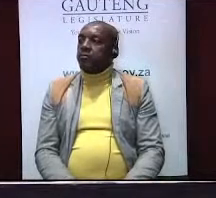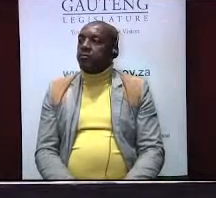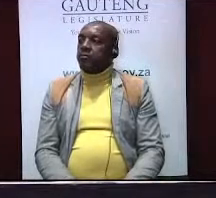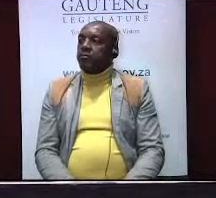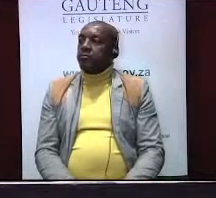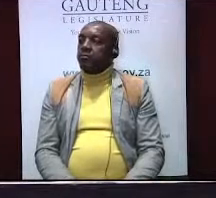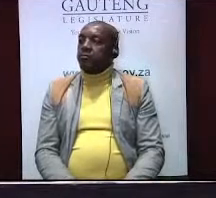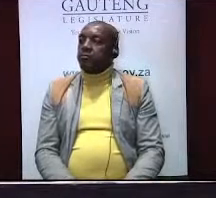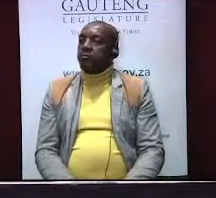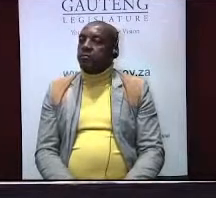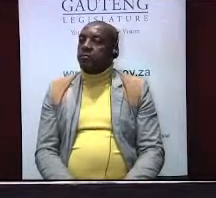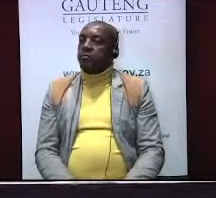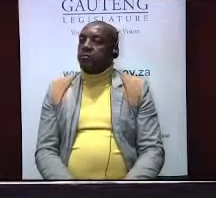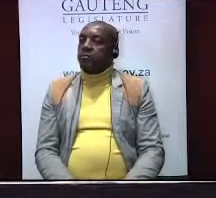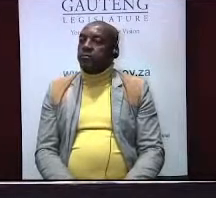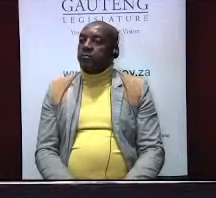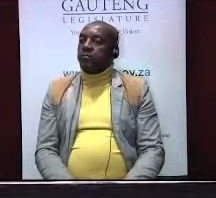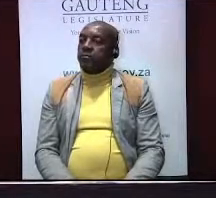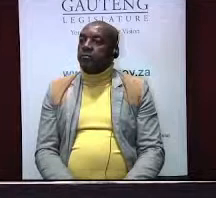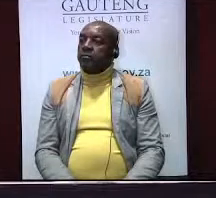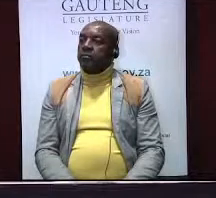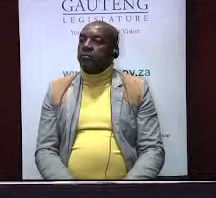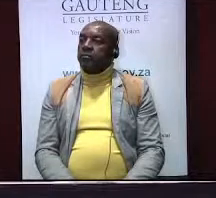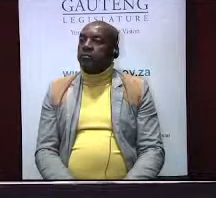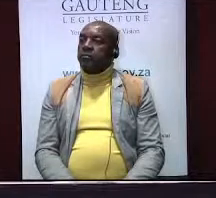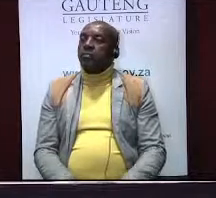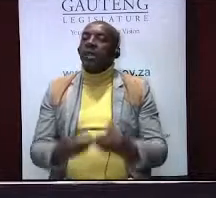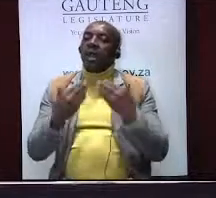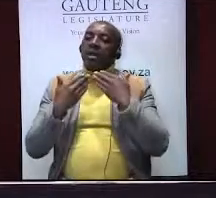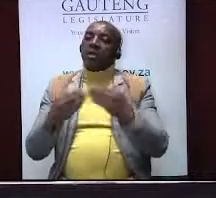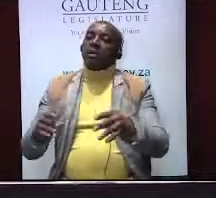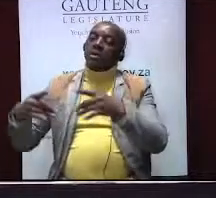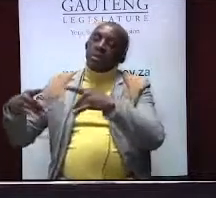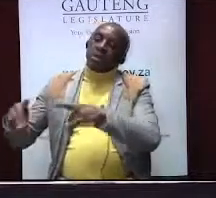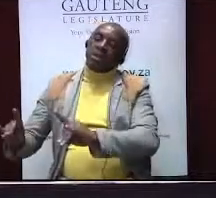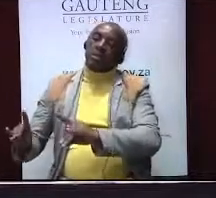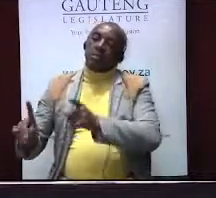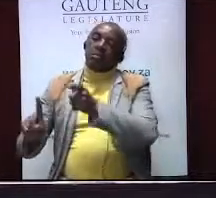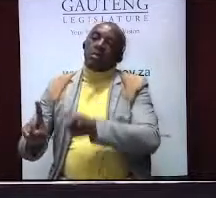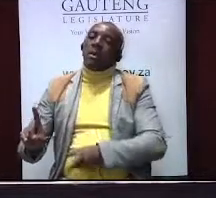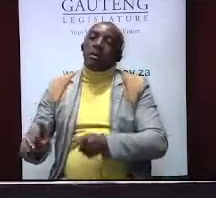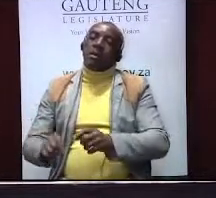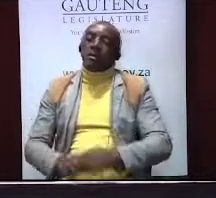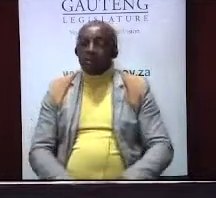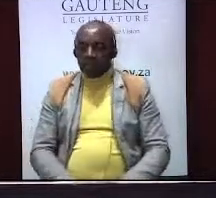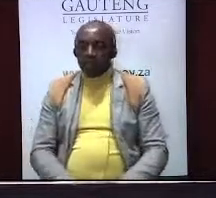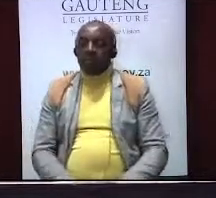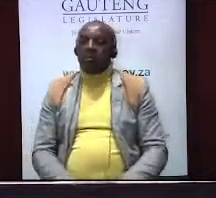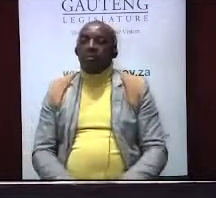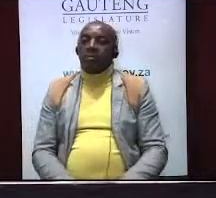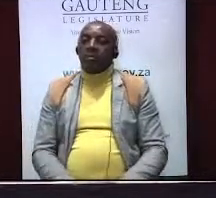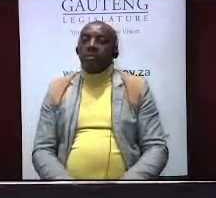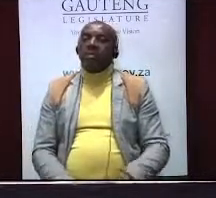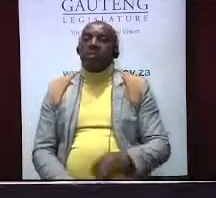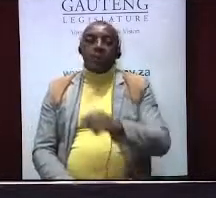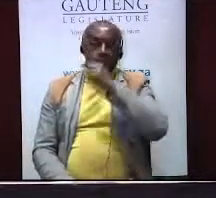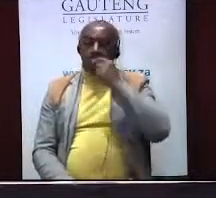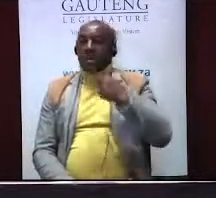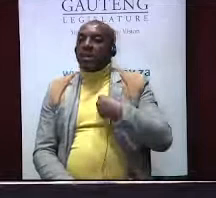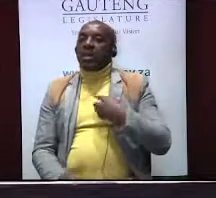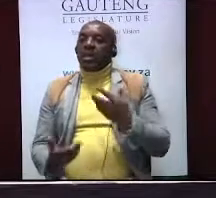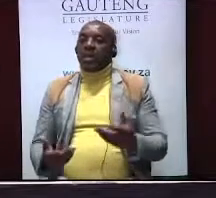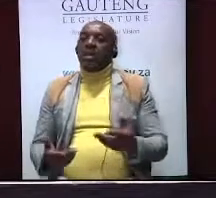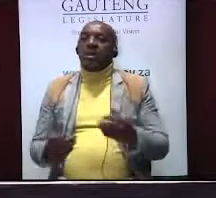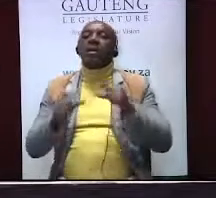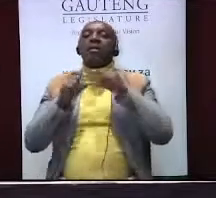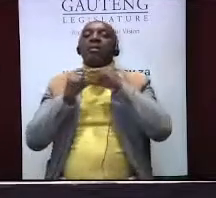Ke leboga mo tshwara marapo ke mo rutile tshuti FBO secretary Westrand